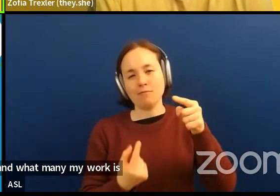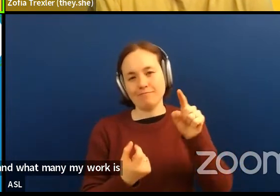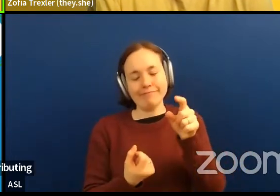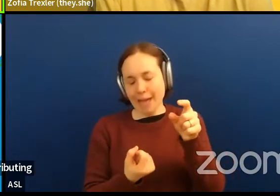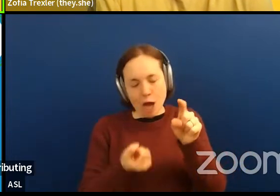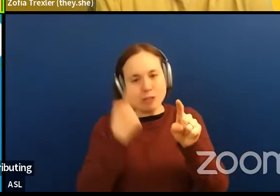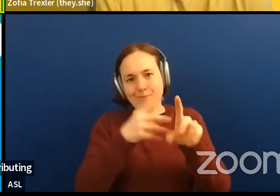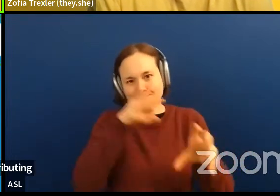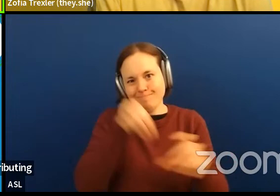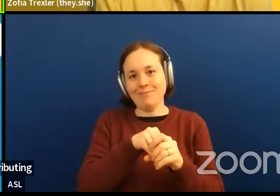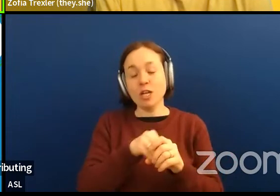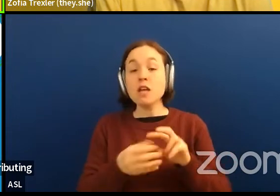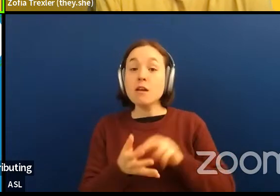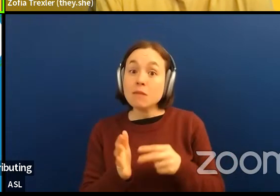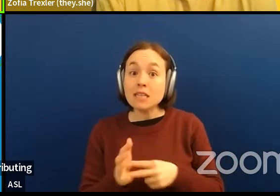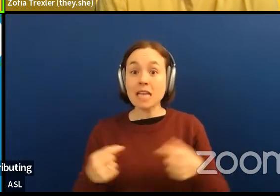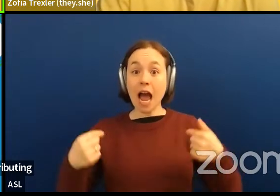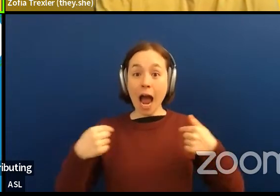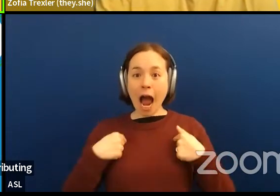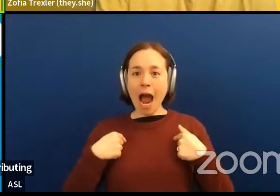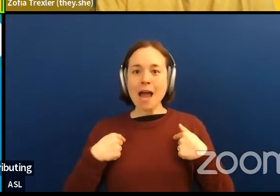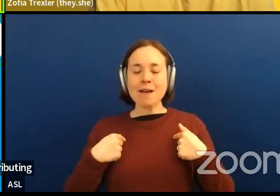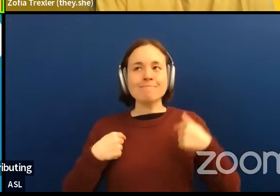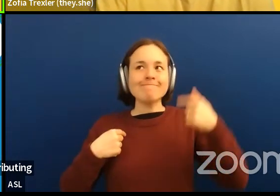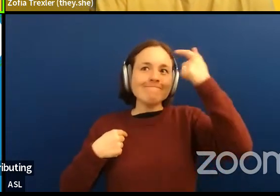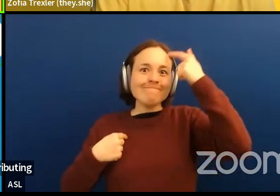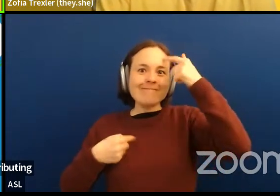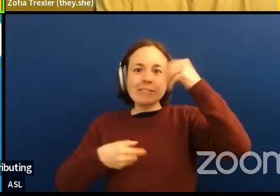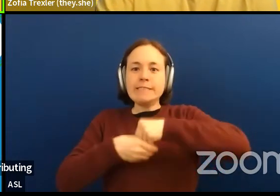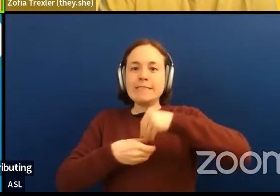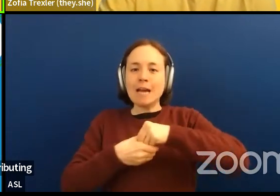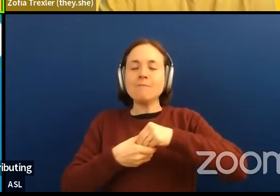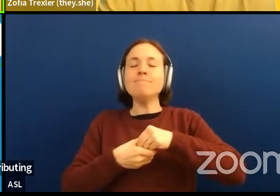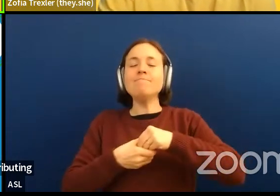have come to be in a good peace of mind that,